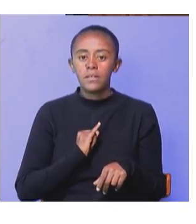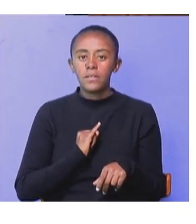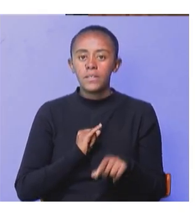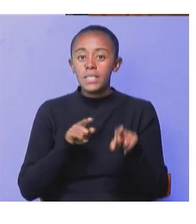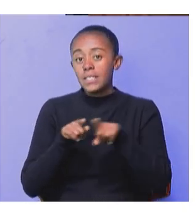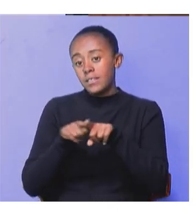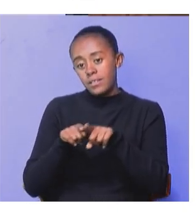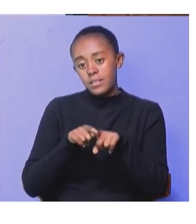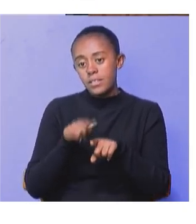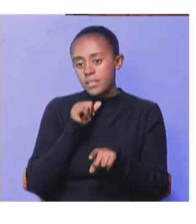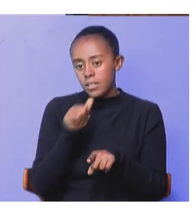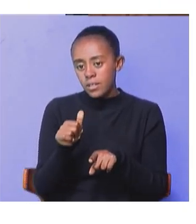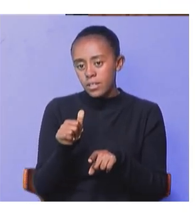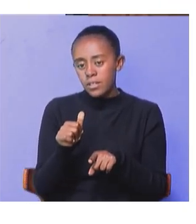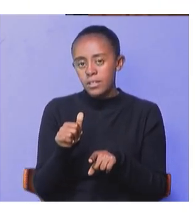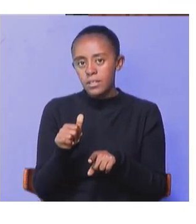disagree.